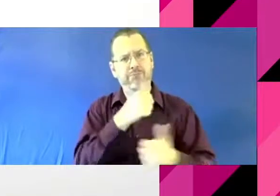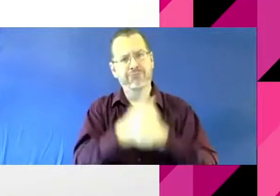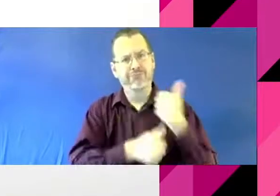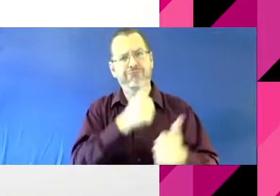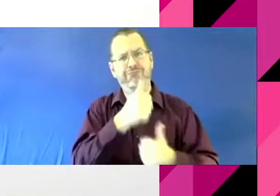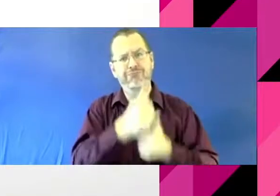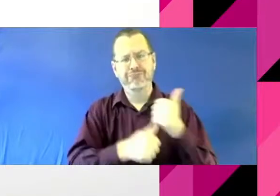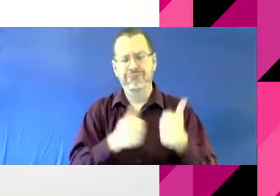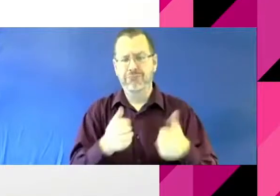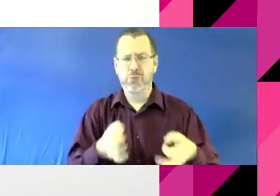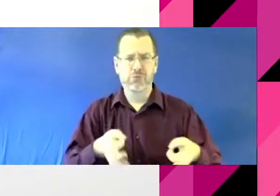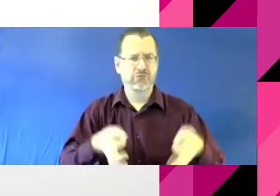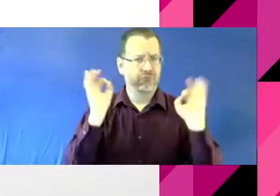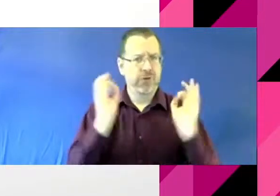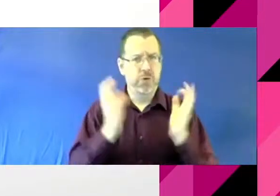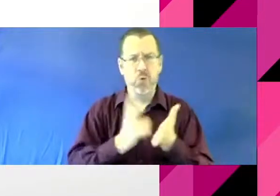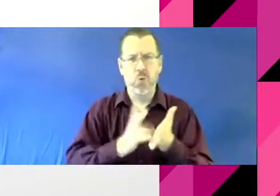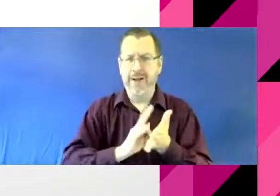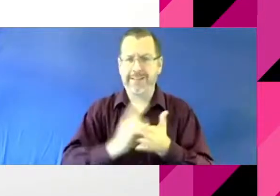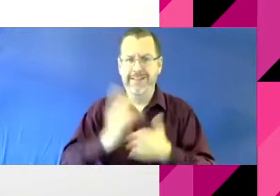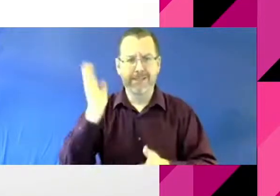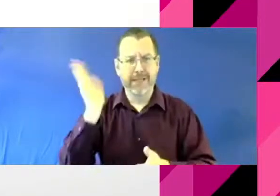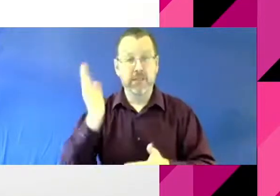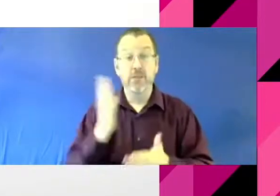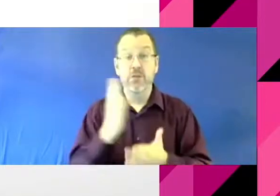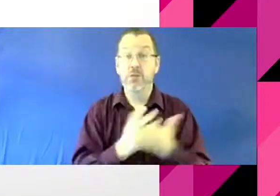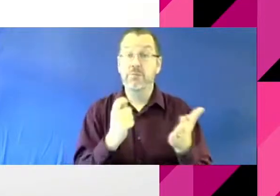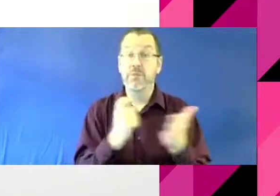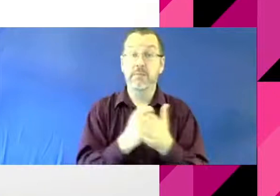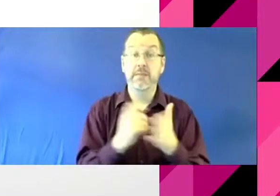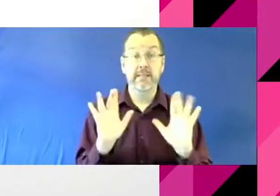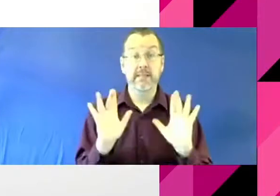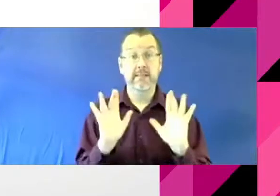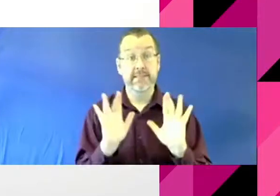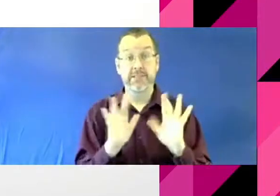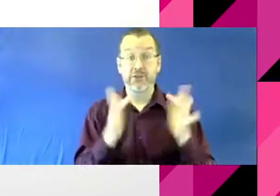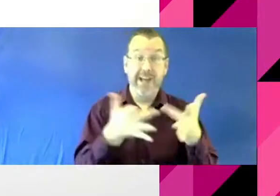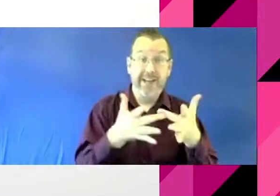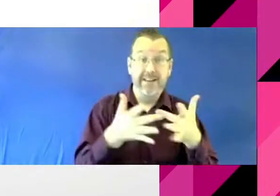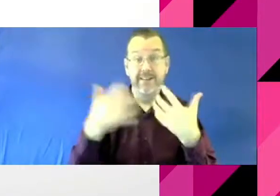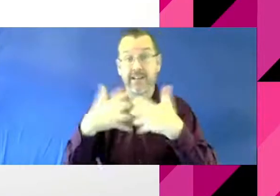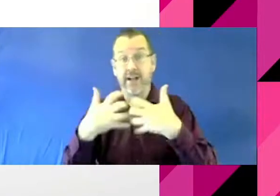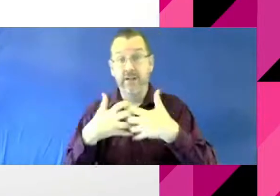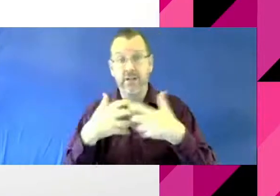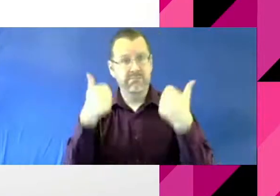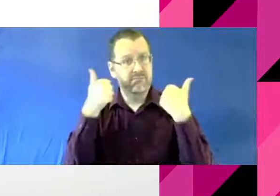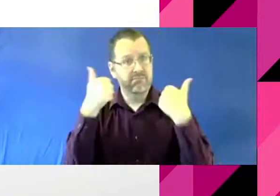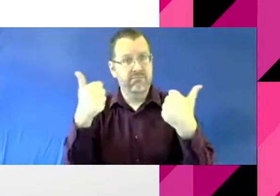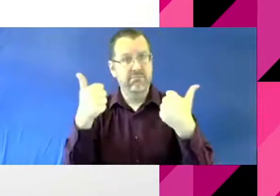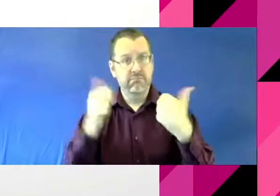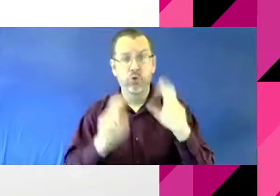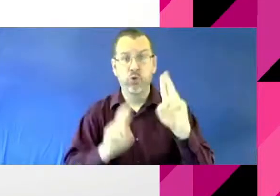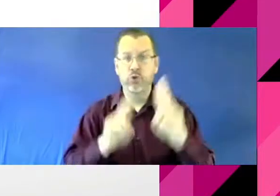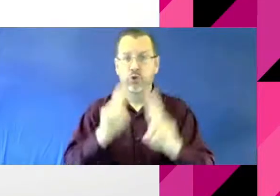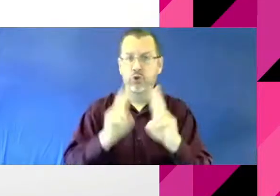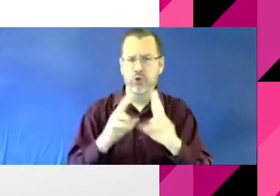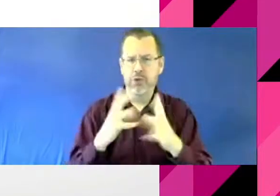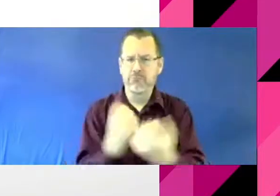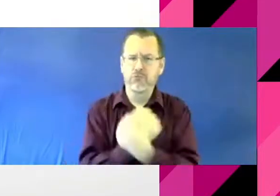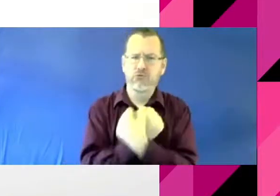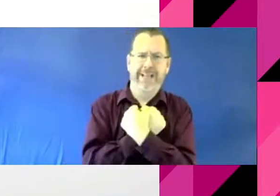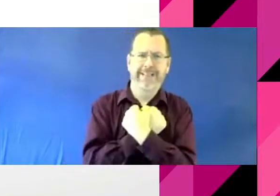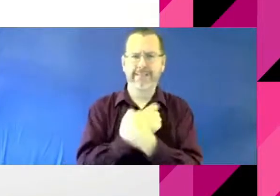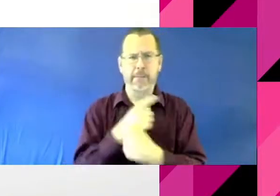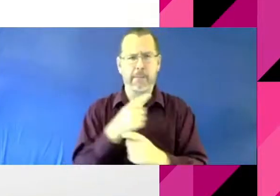today. And maybe sometimes technology is great. And we should embrace the positivity of being